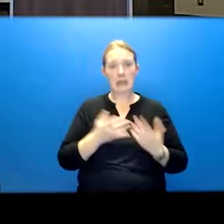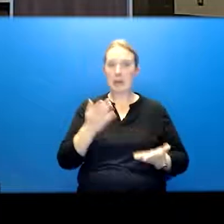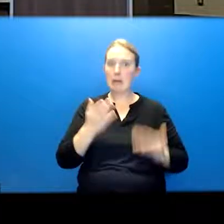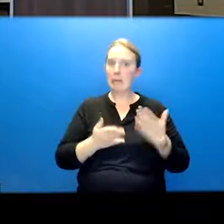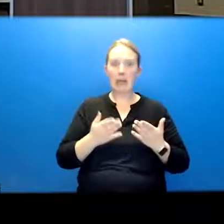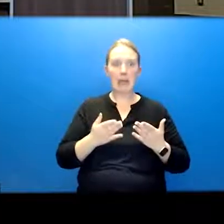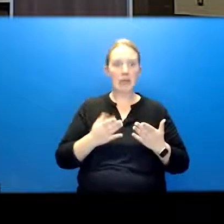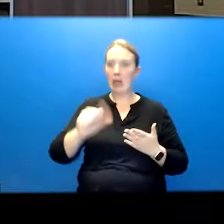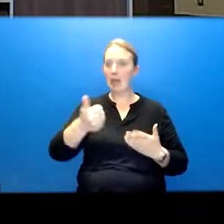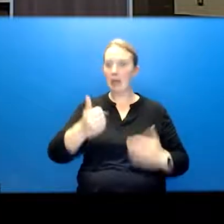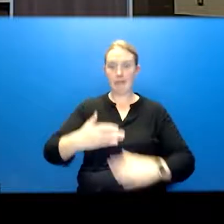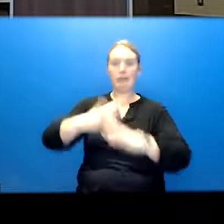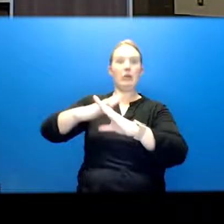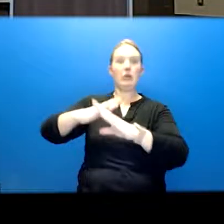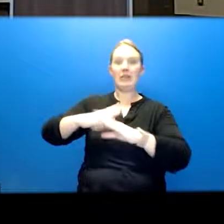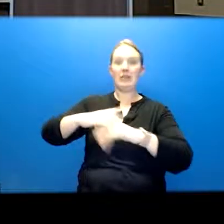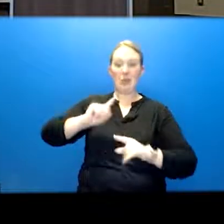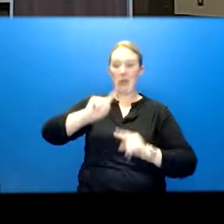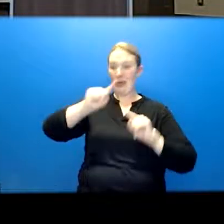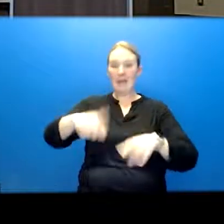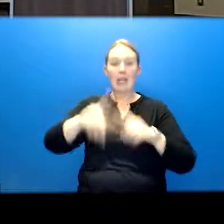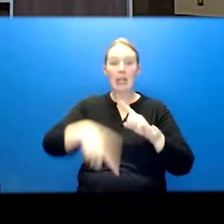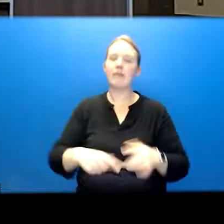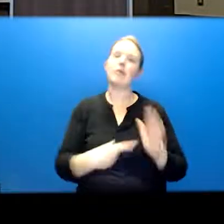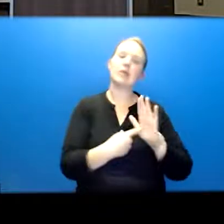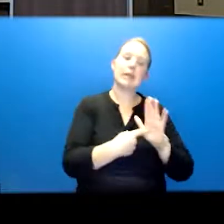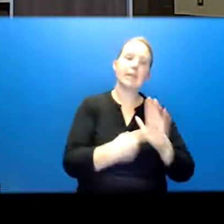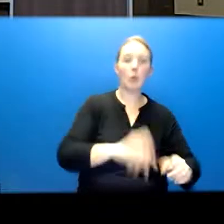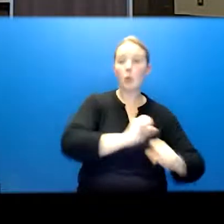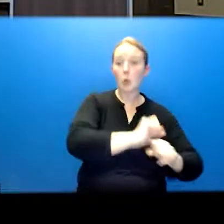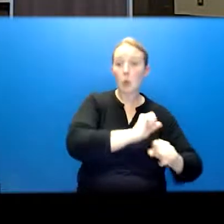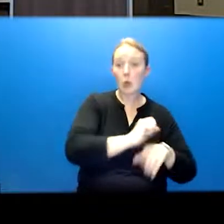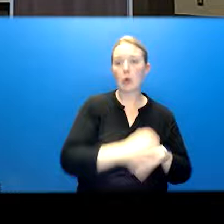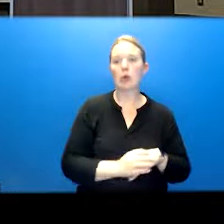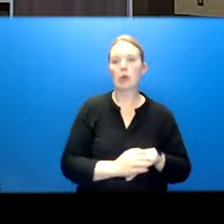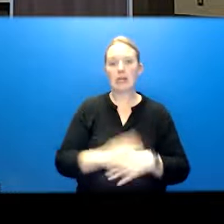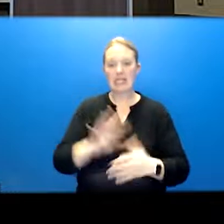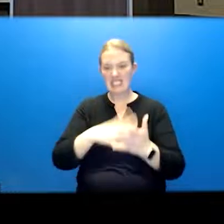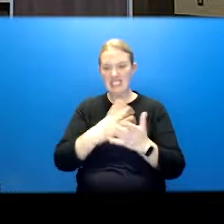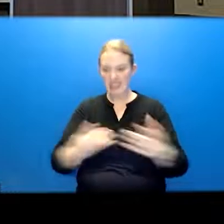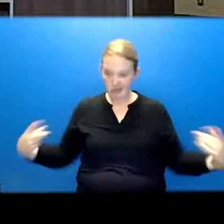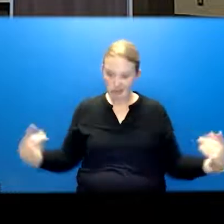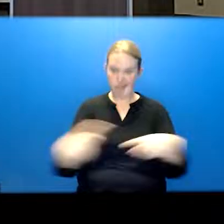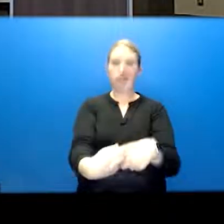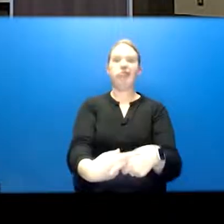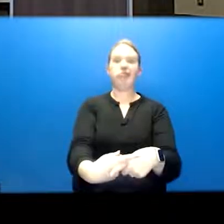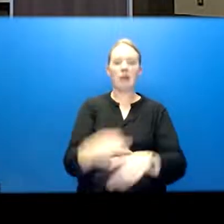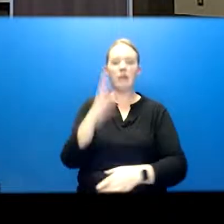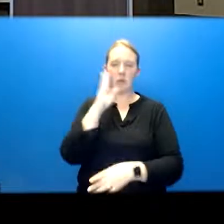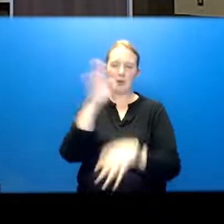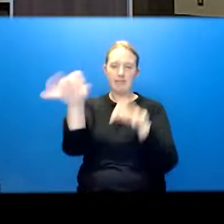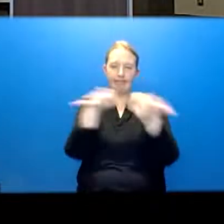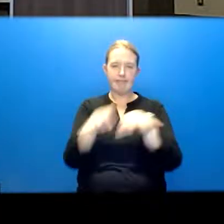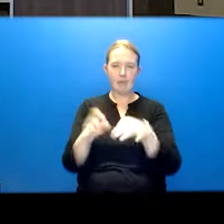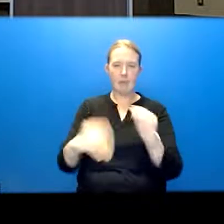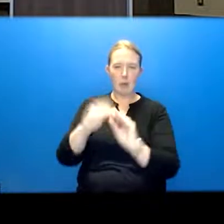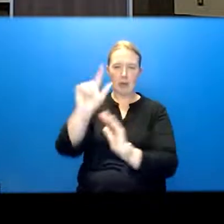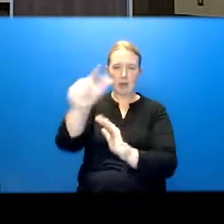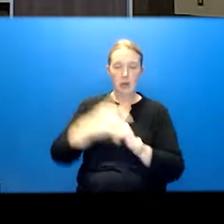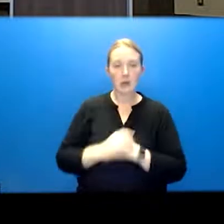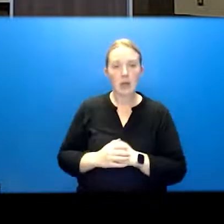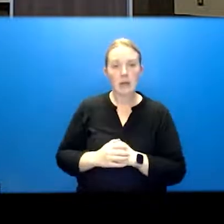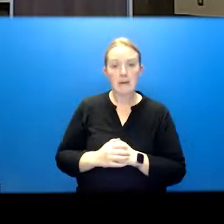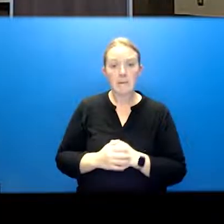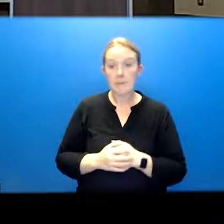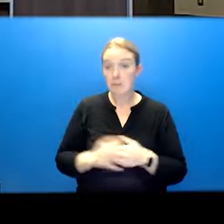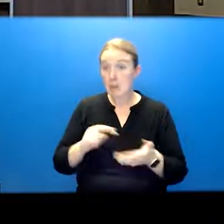extenuating barriers that prevent them from coming in, such as work, conflicting schedules, which we'll kind of go into later. But that doesn't mean they're not